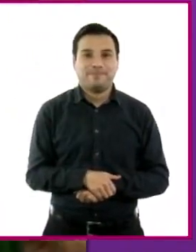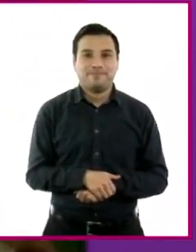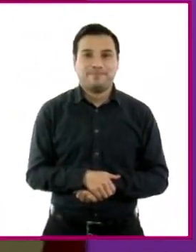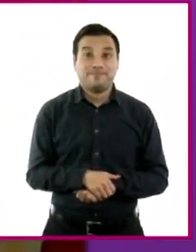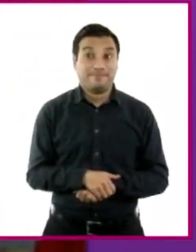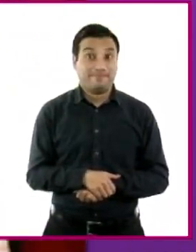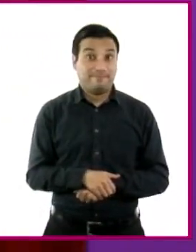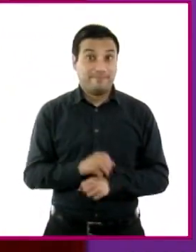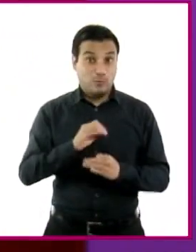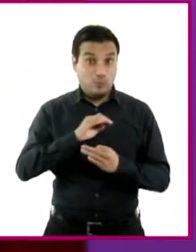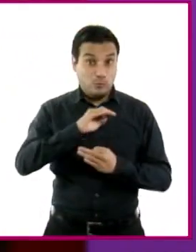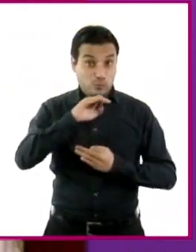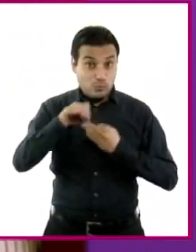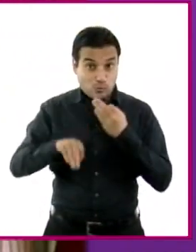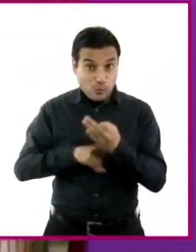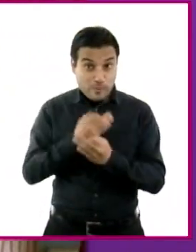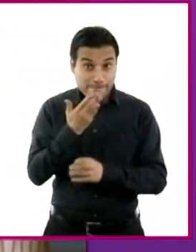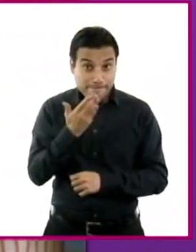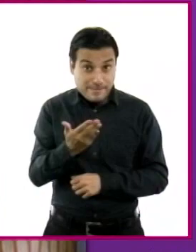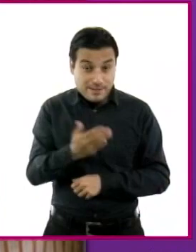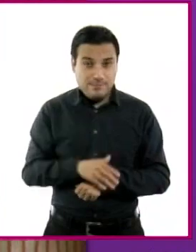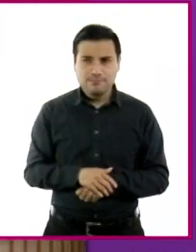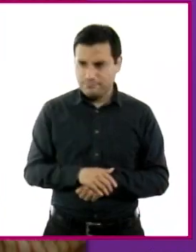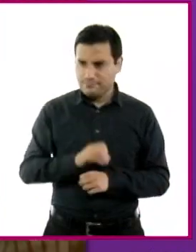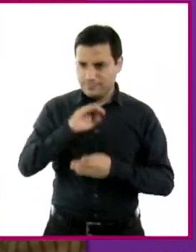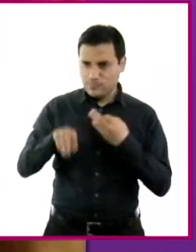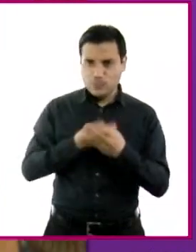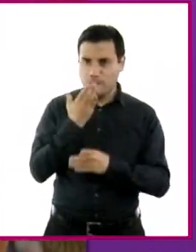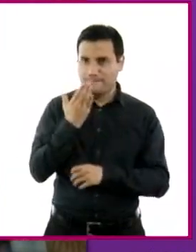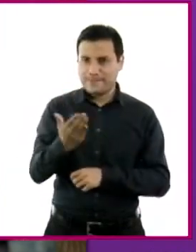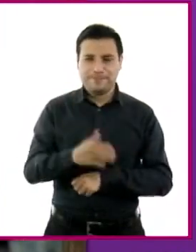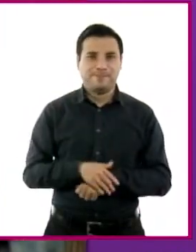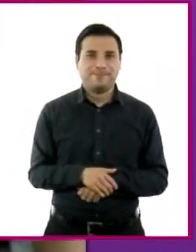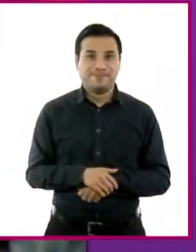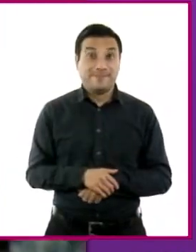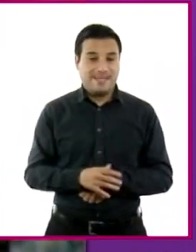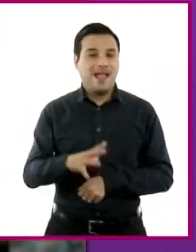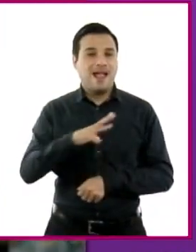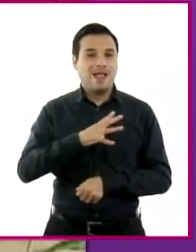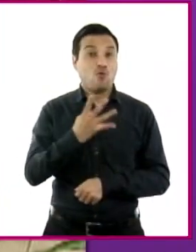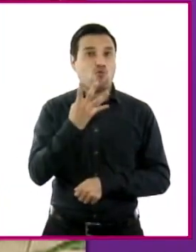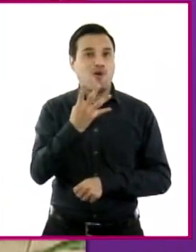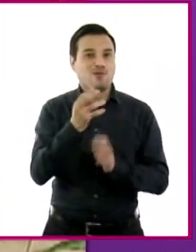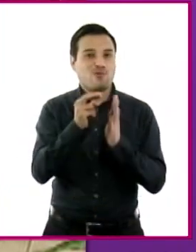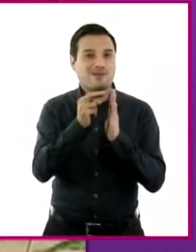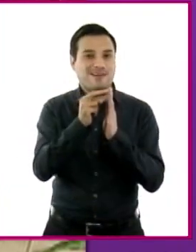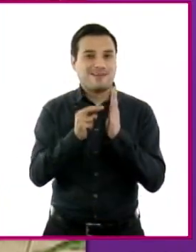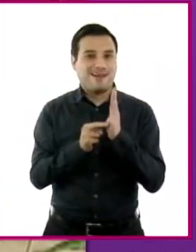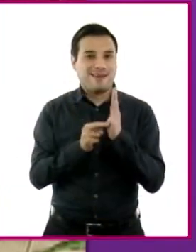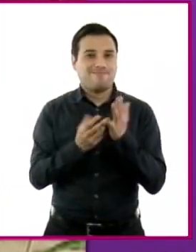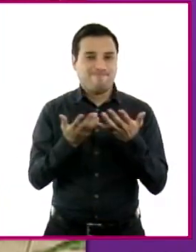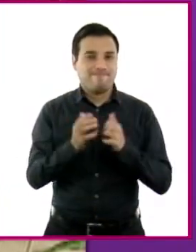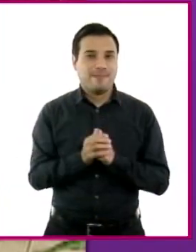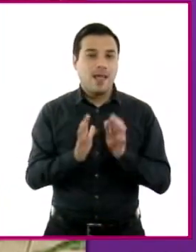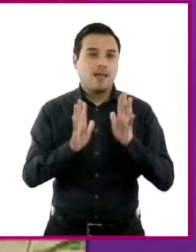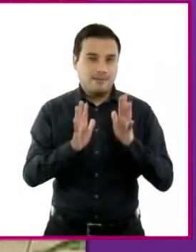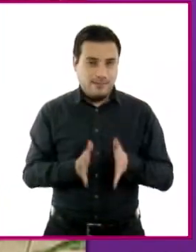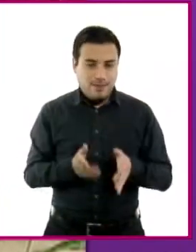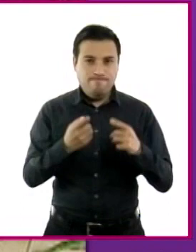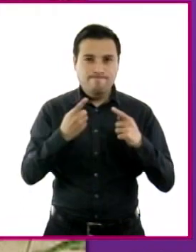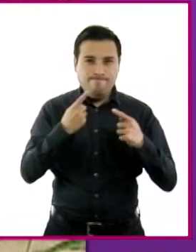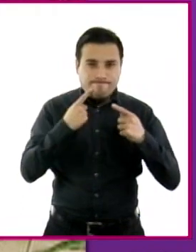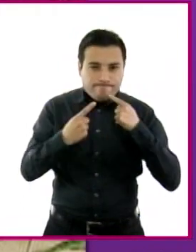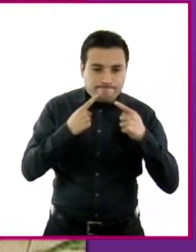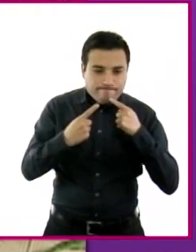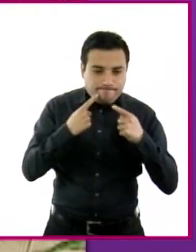Is everything okay? Everything is fine. We have 4 rules. We discussed the rules and wrote